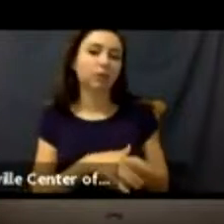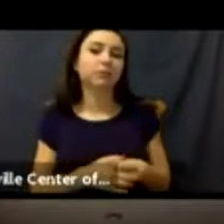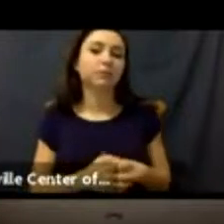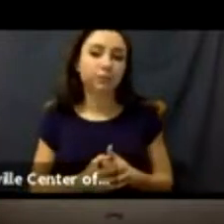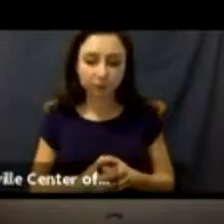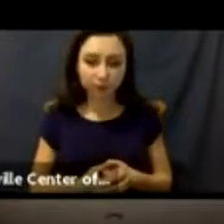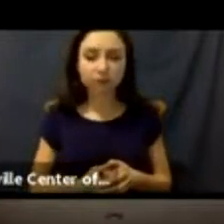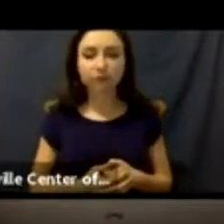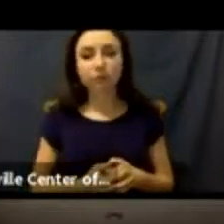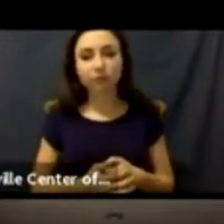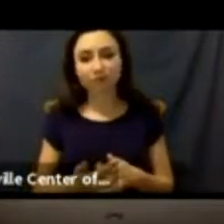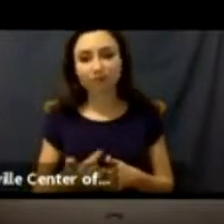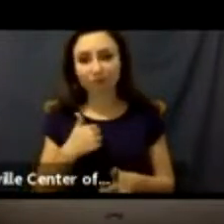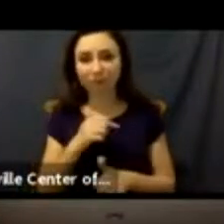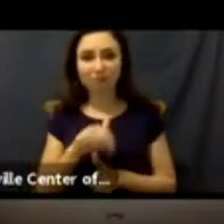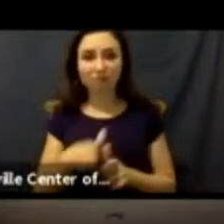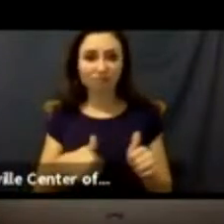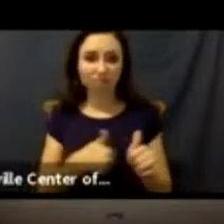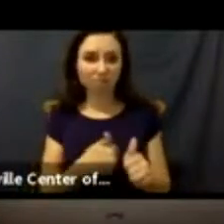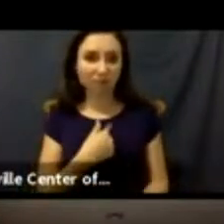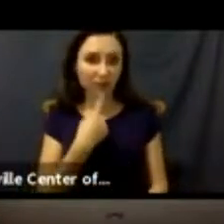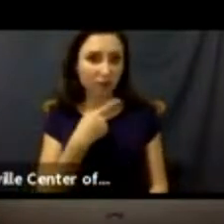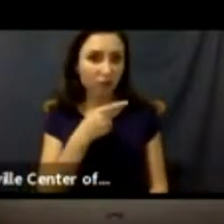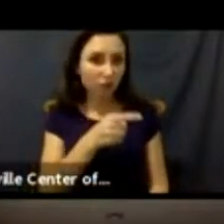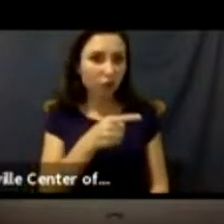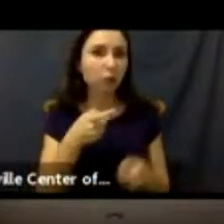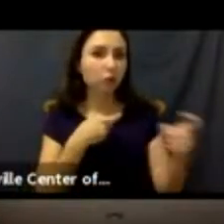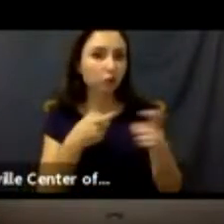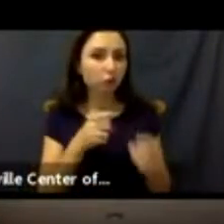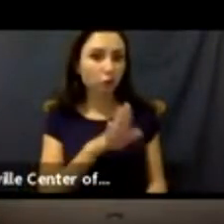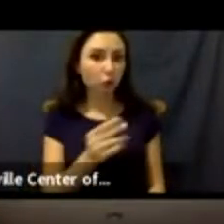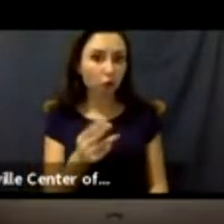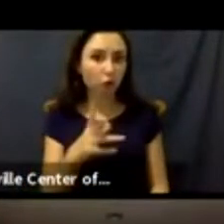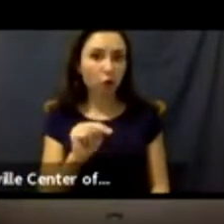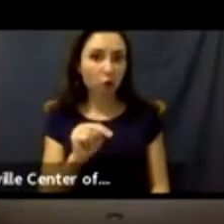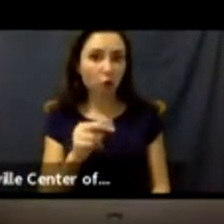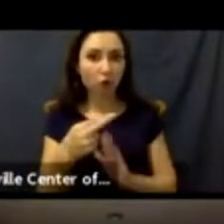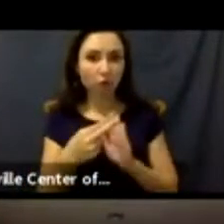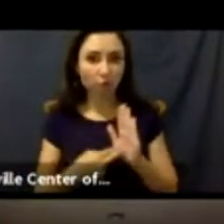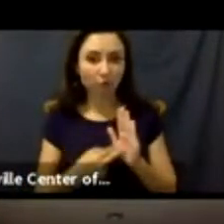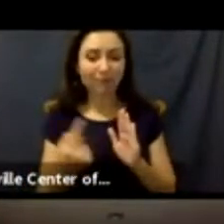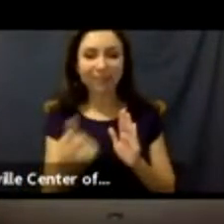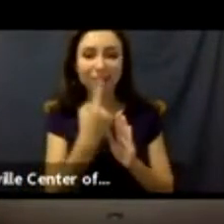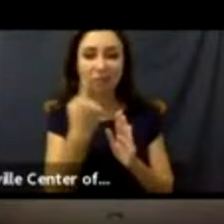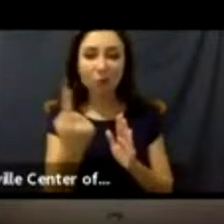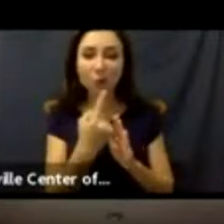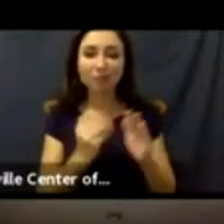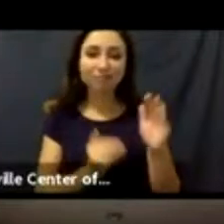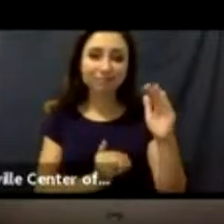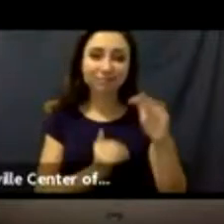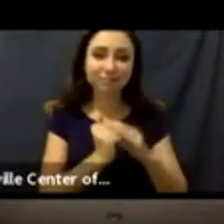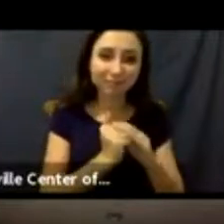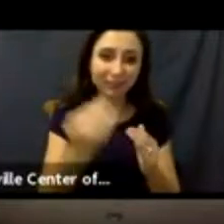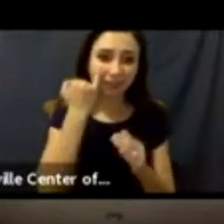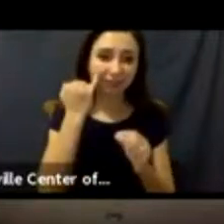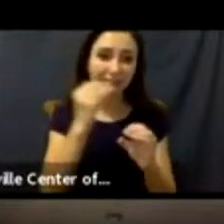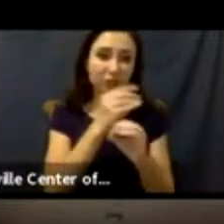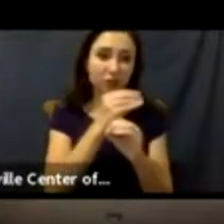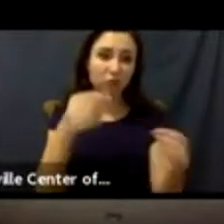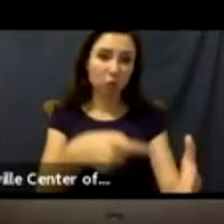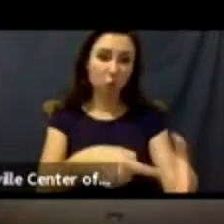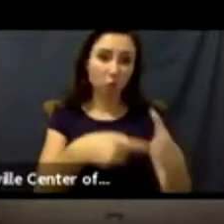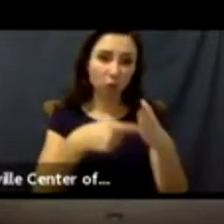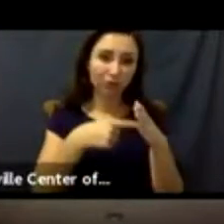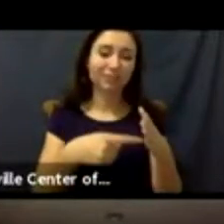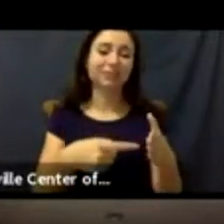I stand by what I said, that you control your own rules, but that's only to the extent that there's not an ordinance in place. An ordinance